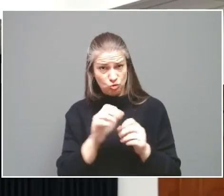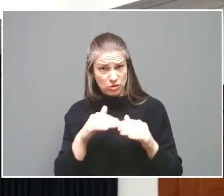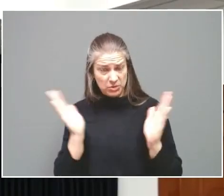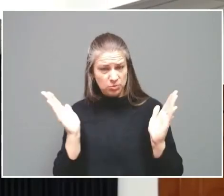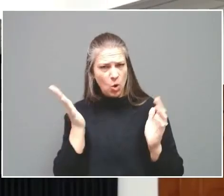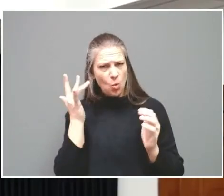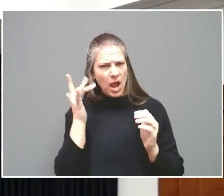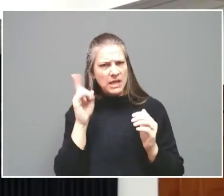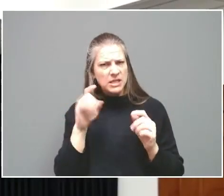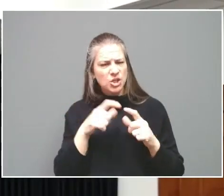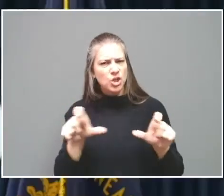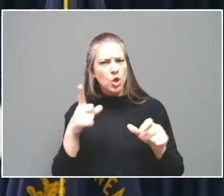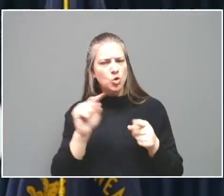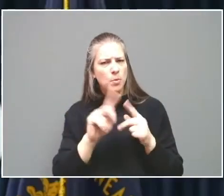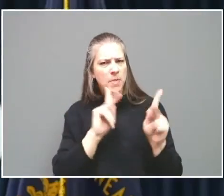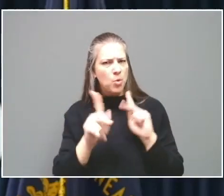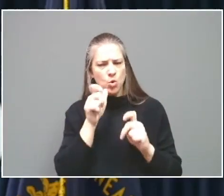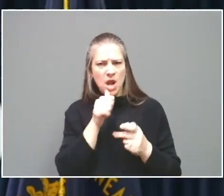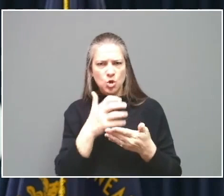checks go to people who didn't deserve them?